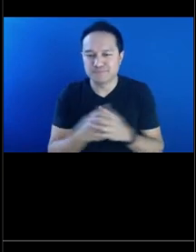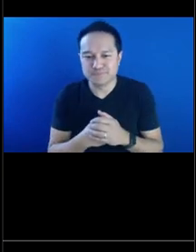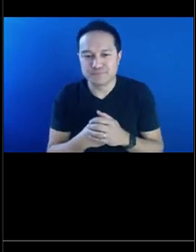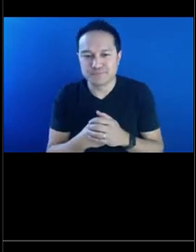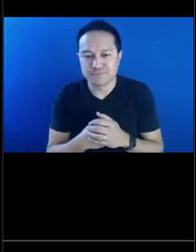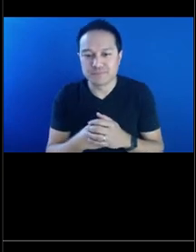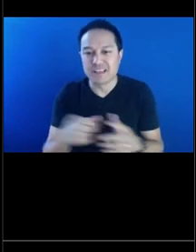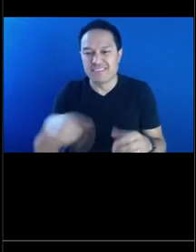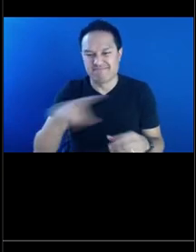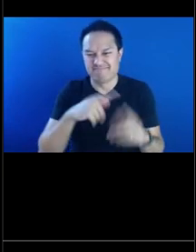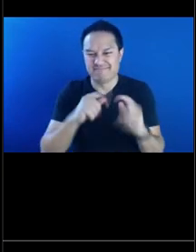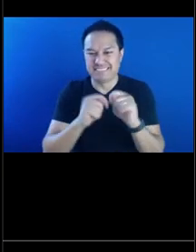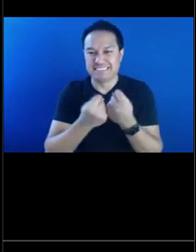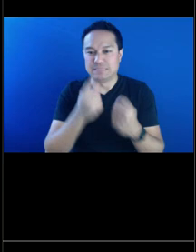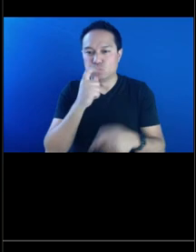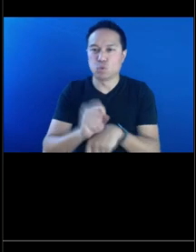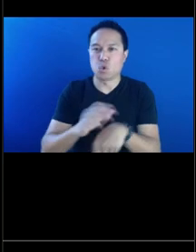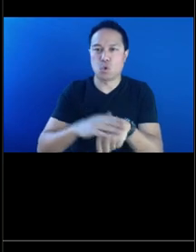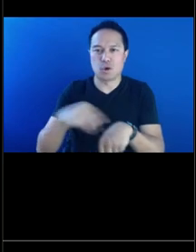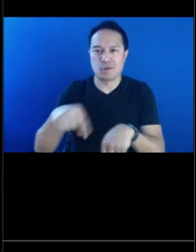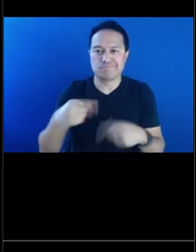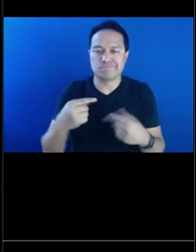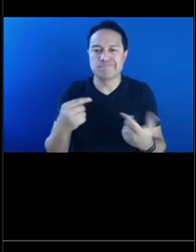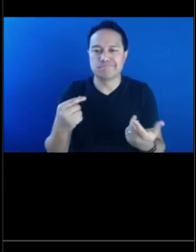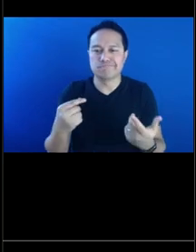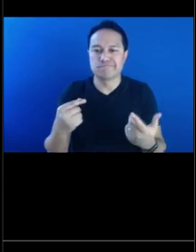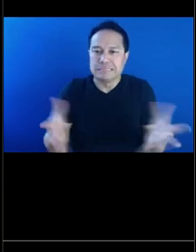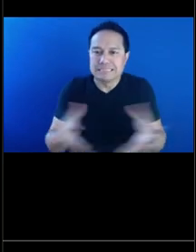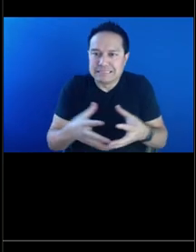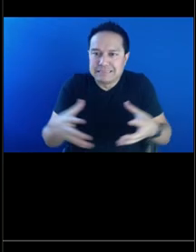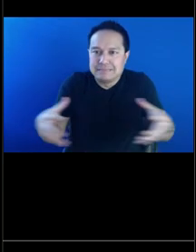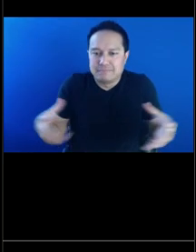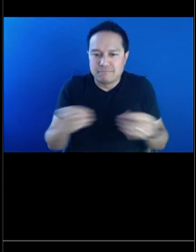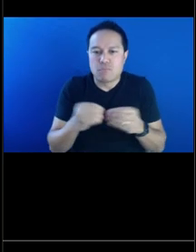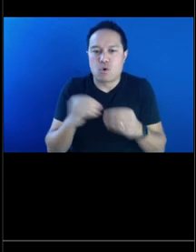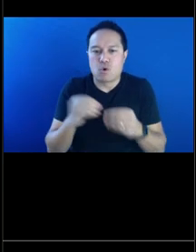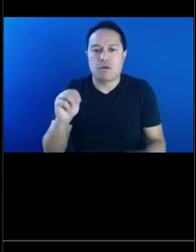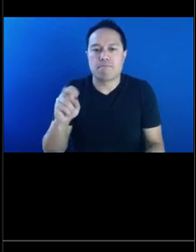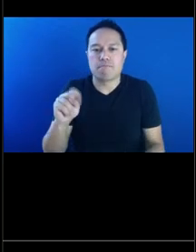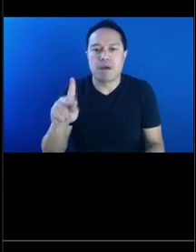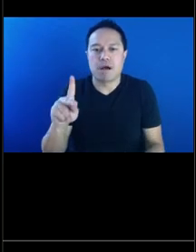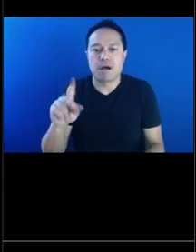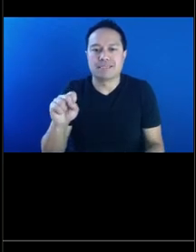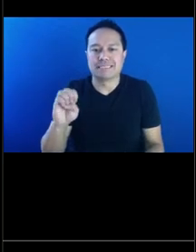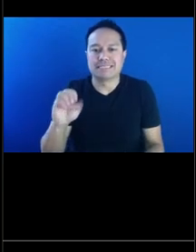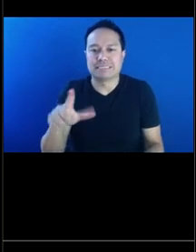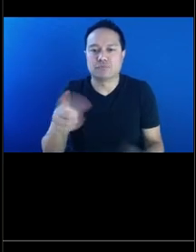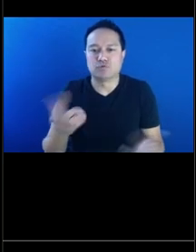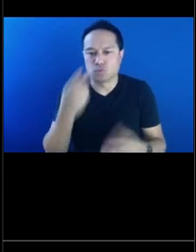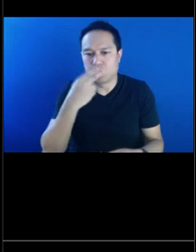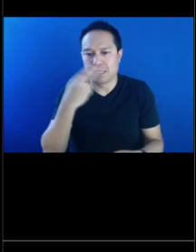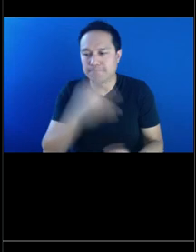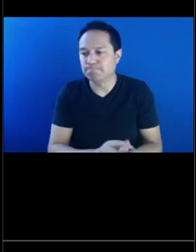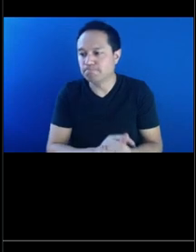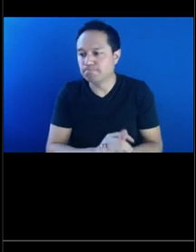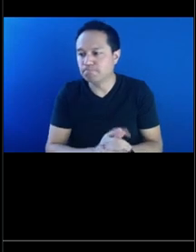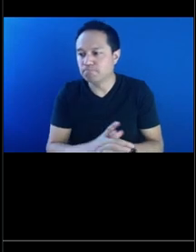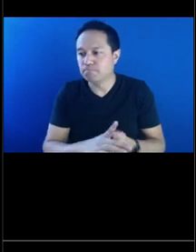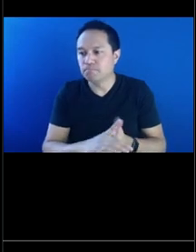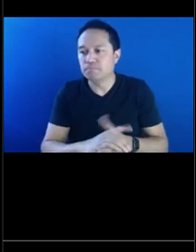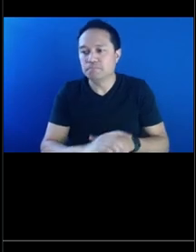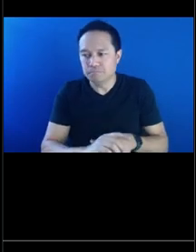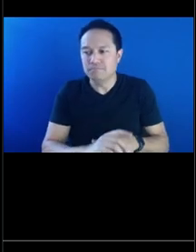team that is helping to recover the Hawaiian monk seals here in Hawaii. And so without further ado, let's talk about